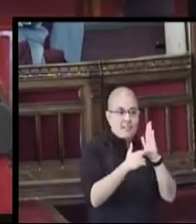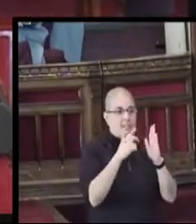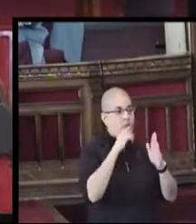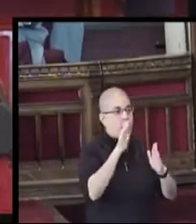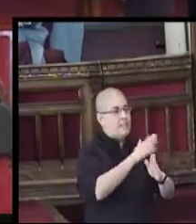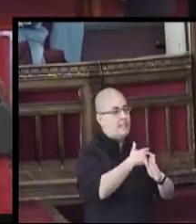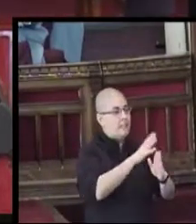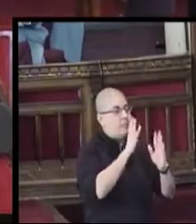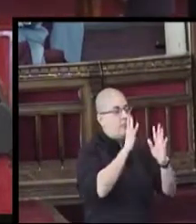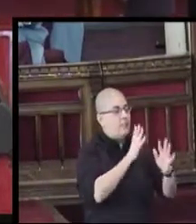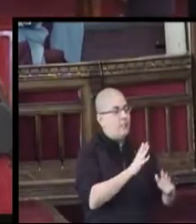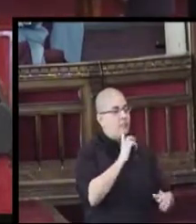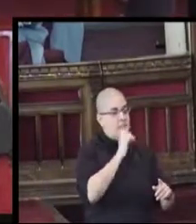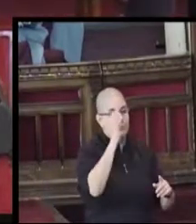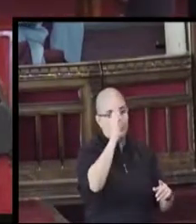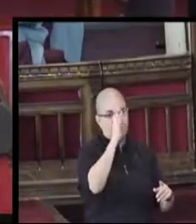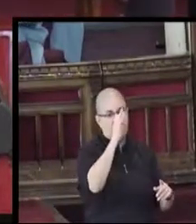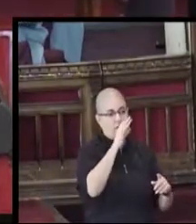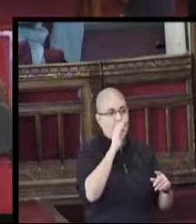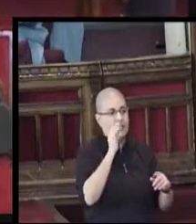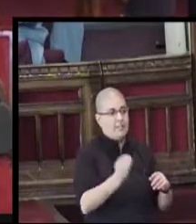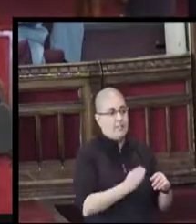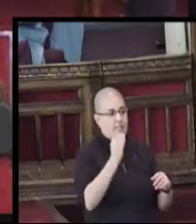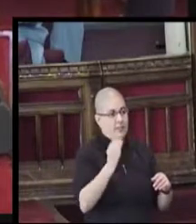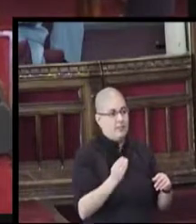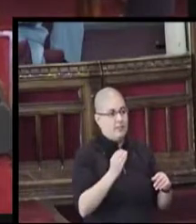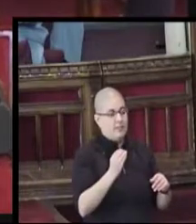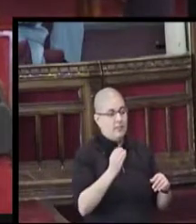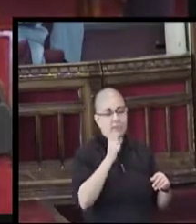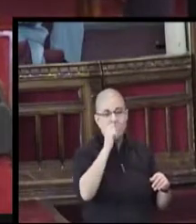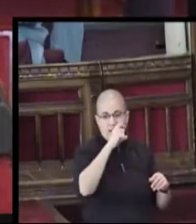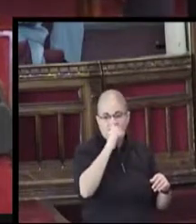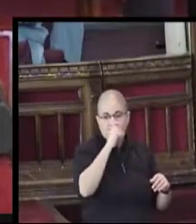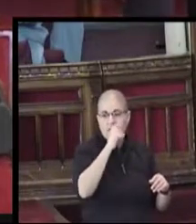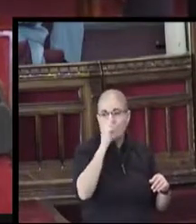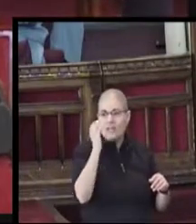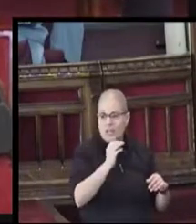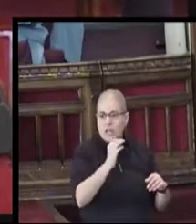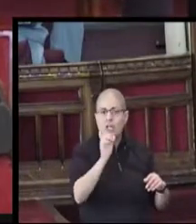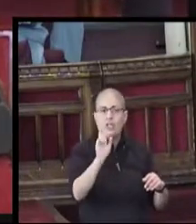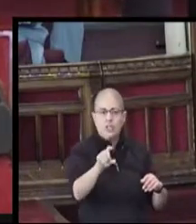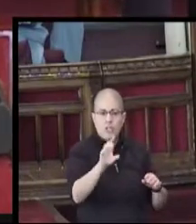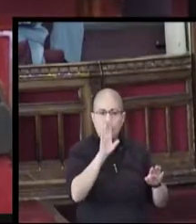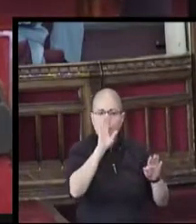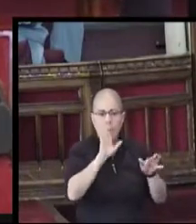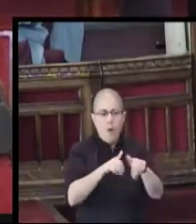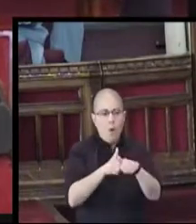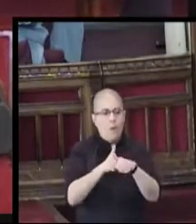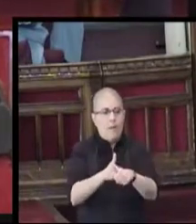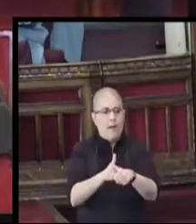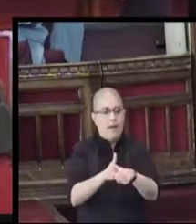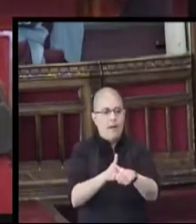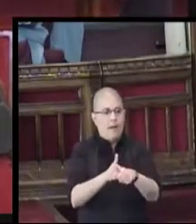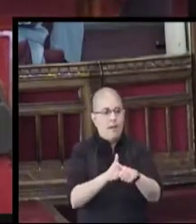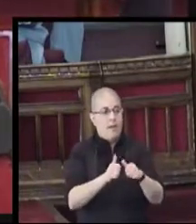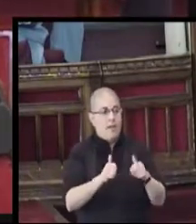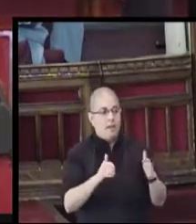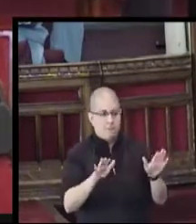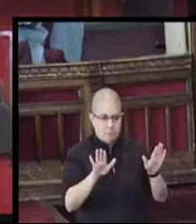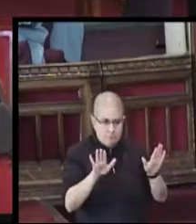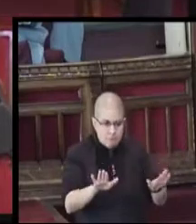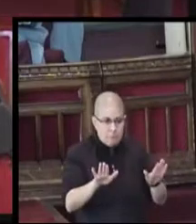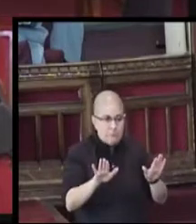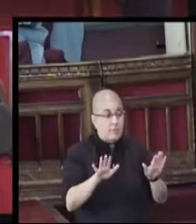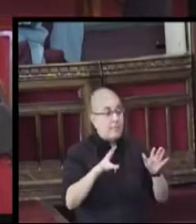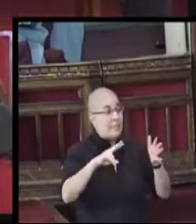singers from Stratford, Ontario. These are rules that we should obey. However, this does not mean, as